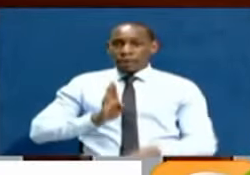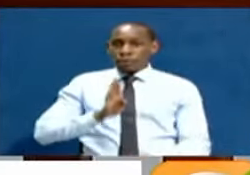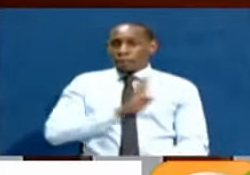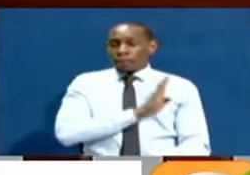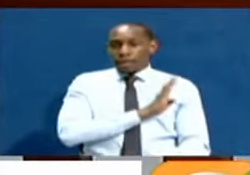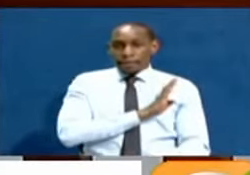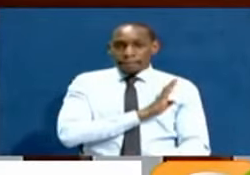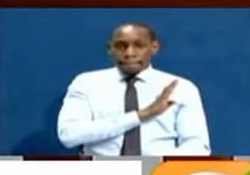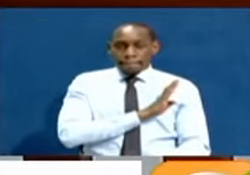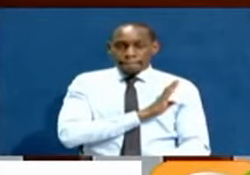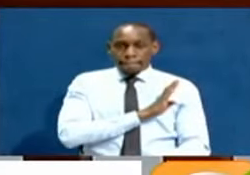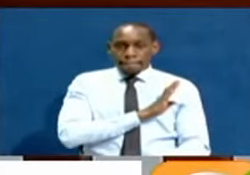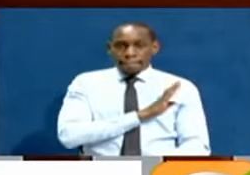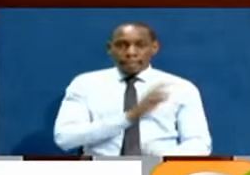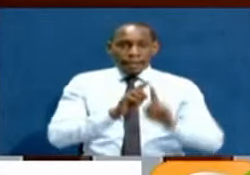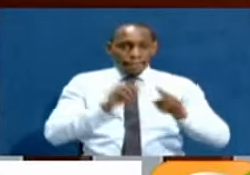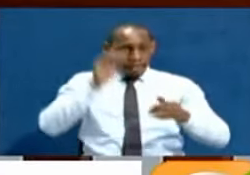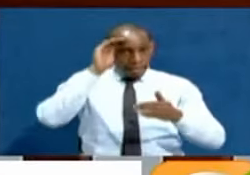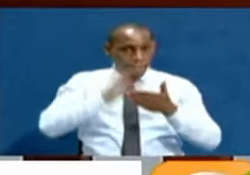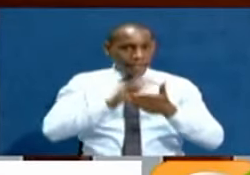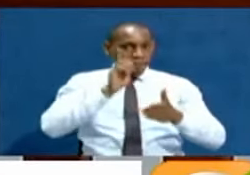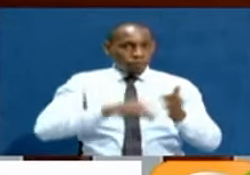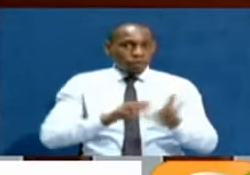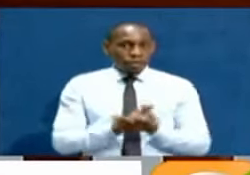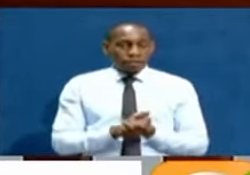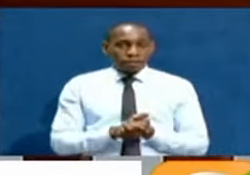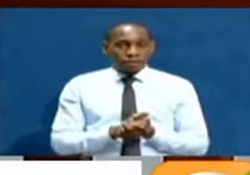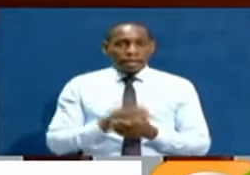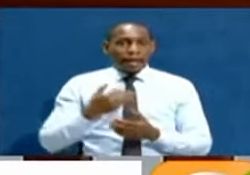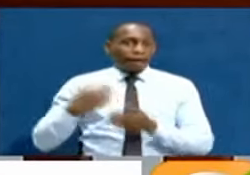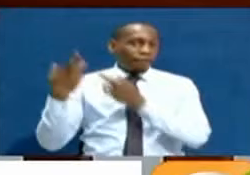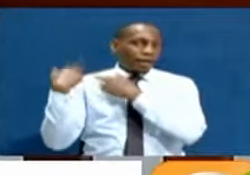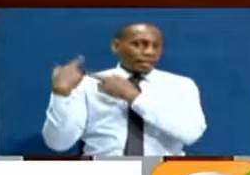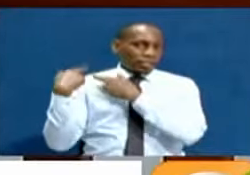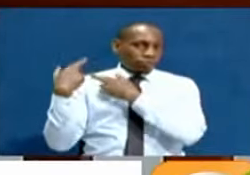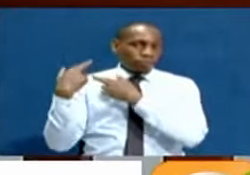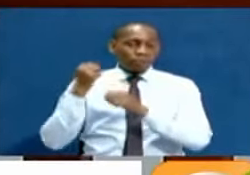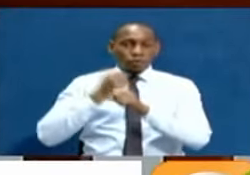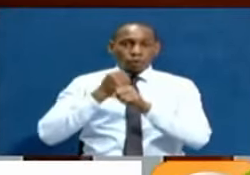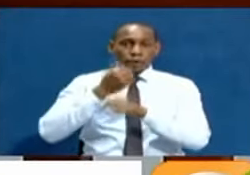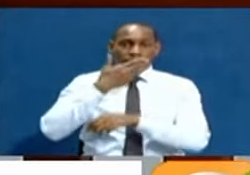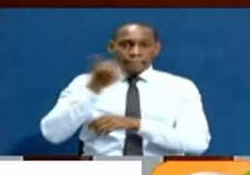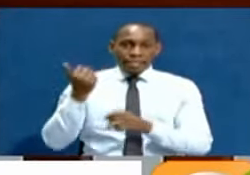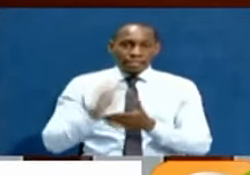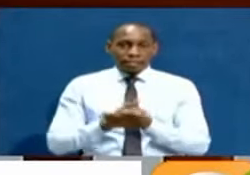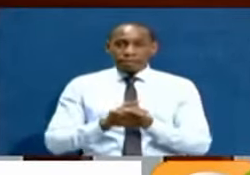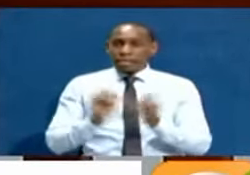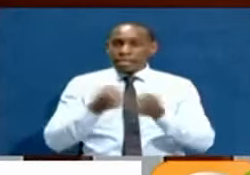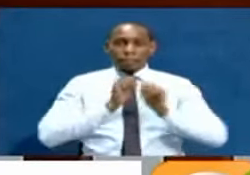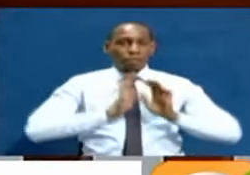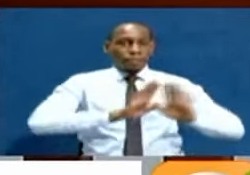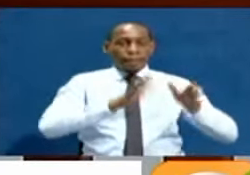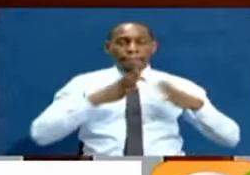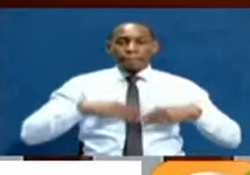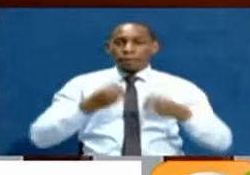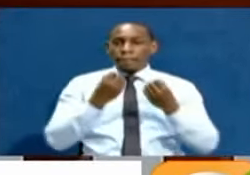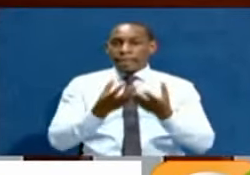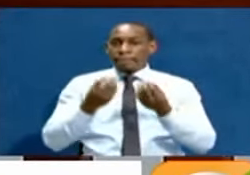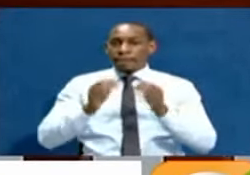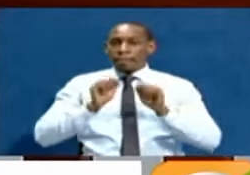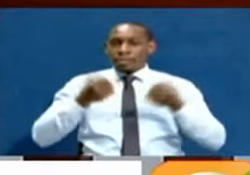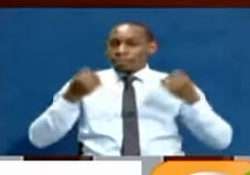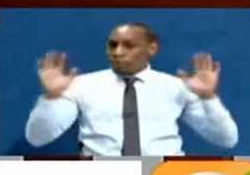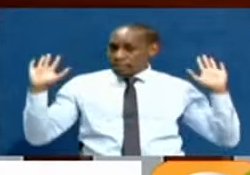thing for sure. But I believe I have a duty to do my best. I won't walk away. Many people have told me, you must be